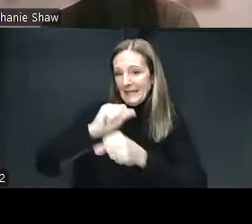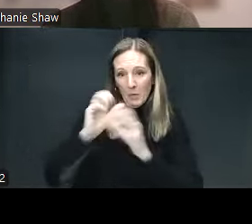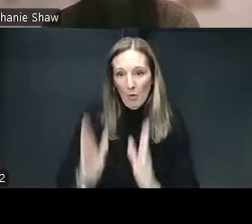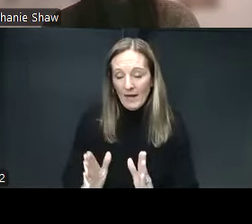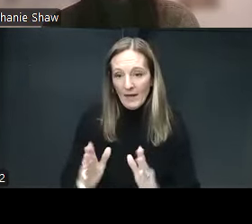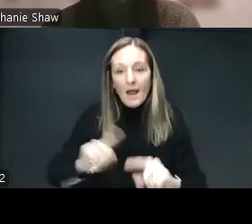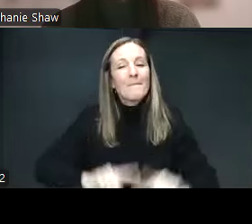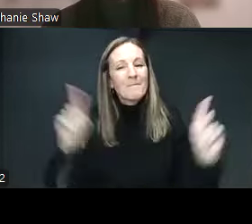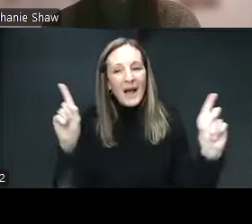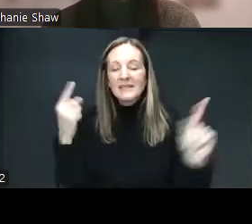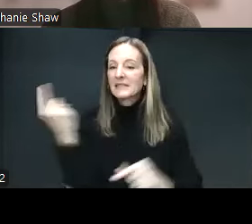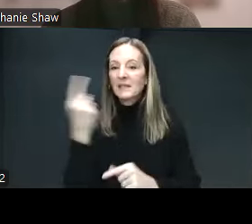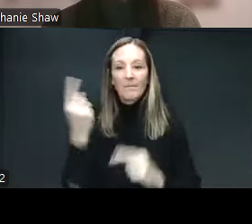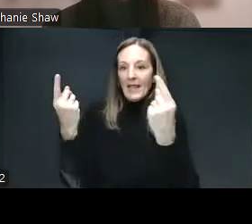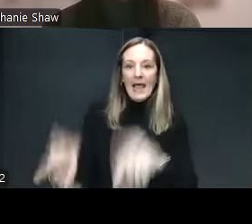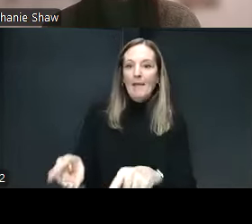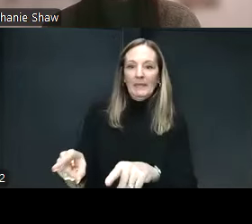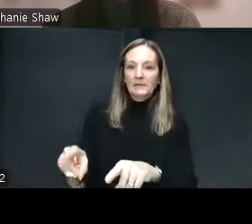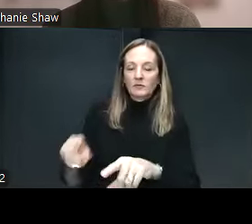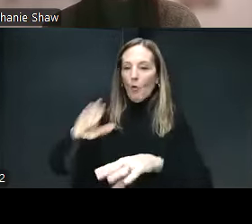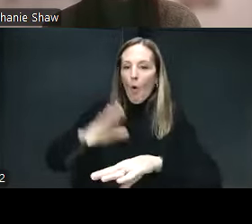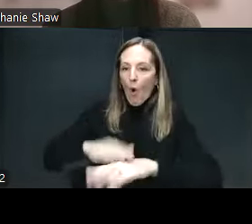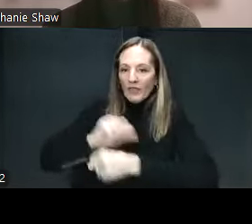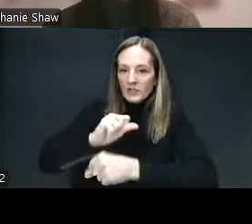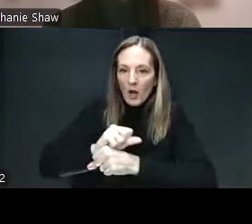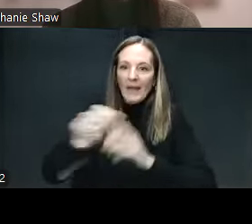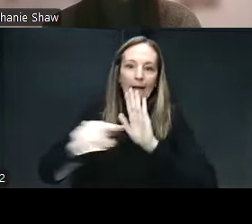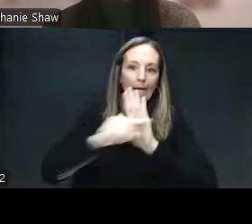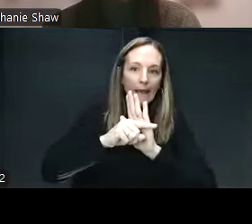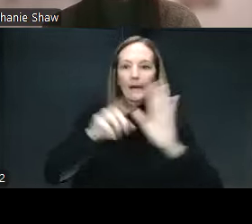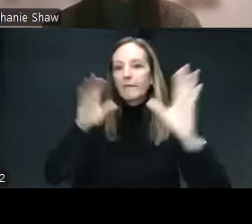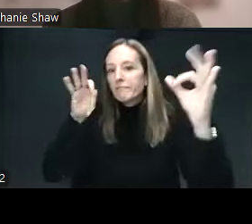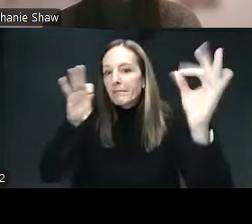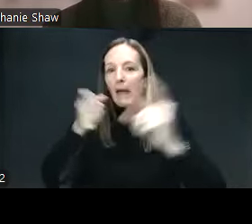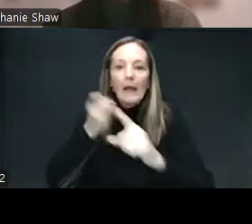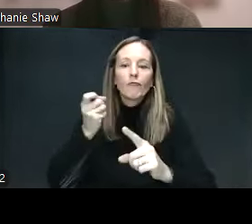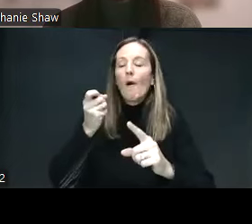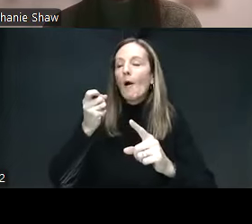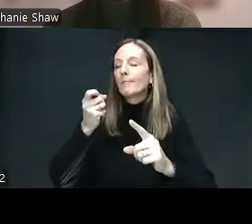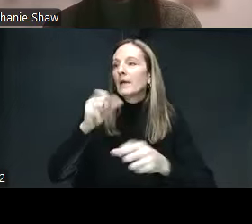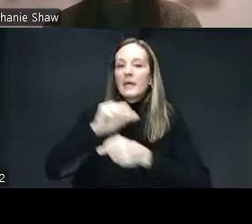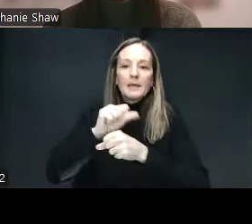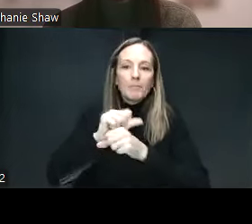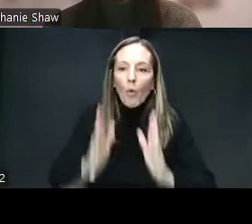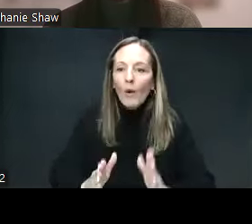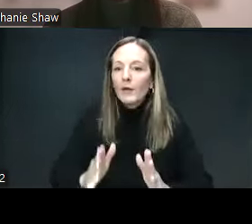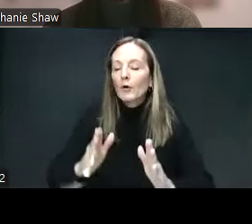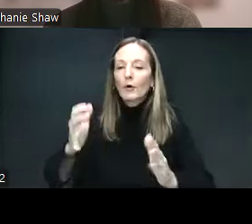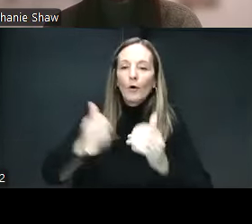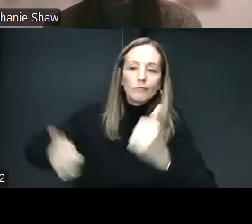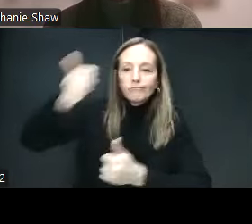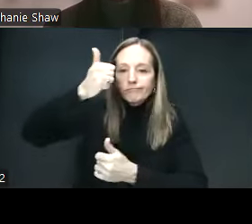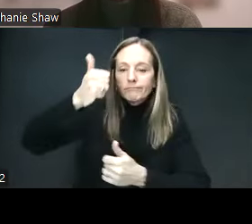However, something happens on the job. Maybe it's negative feedback from an employer. Maybe it's an unpredicted schedule